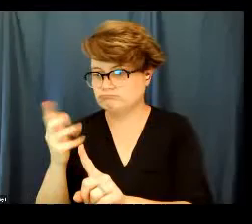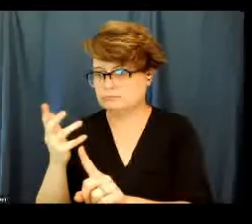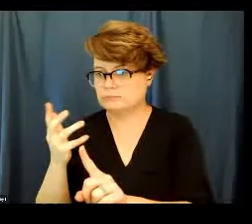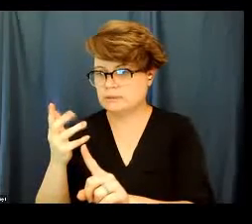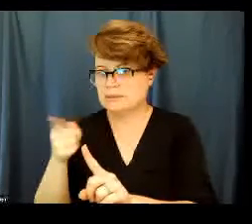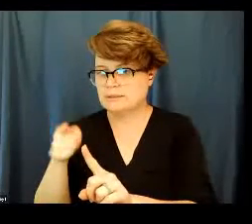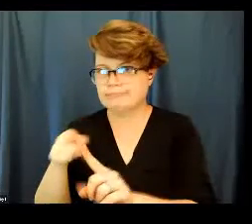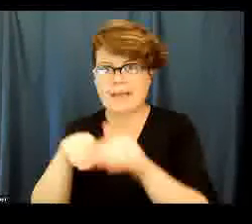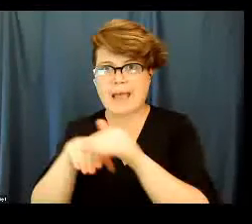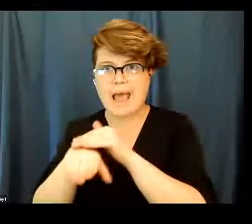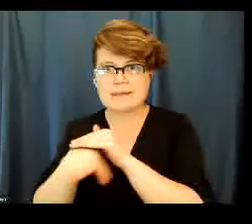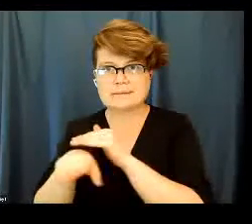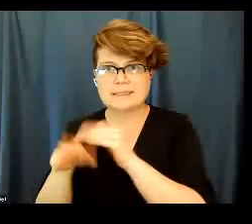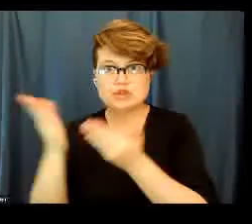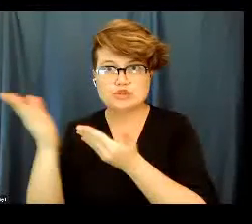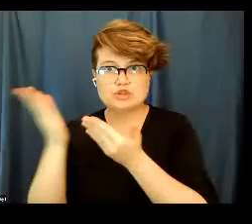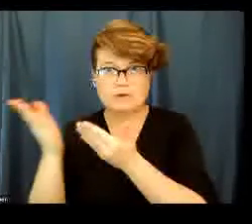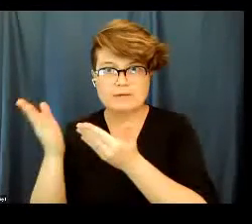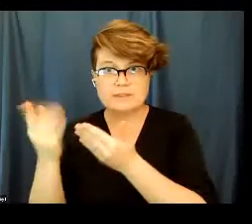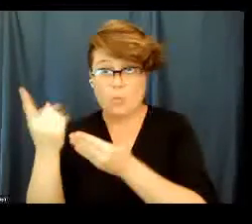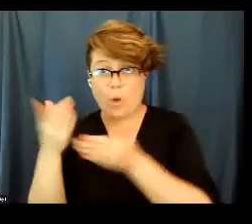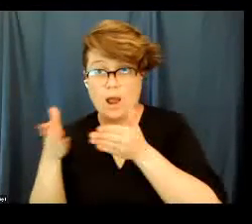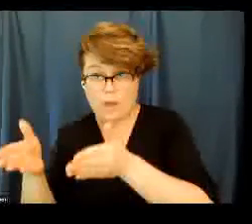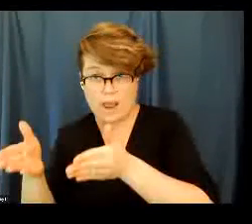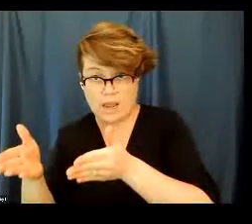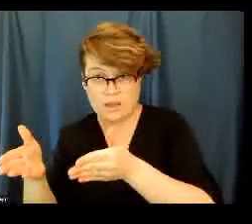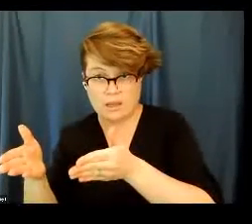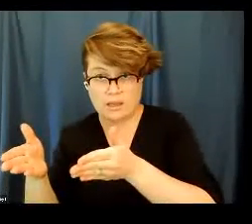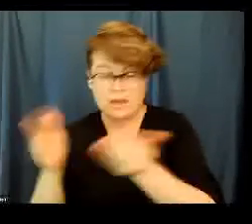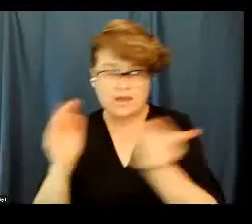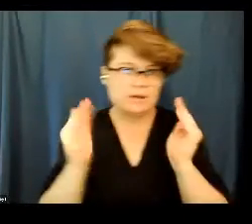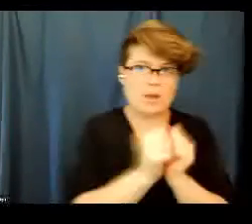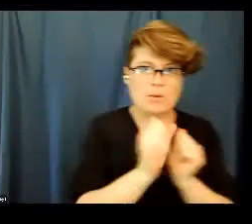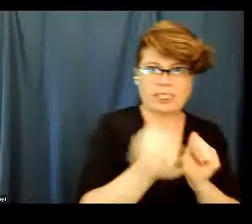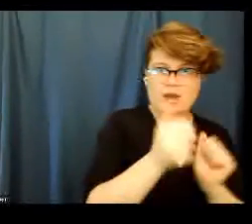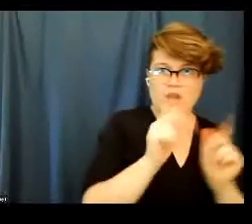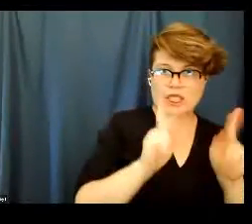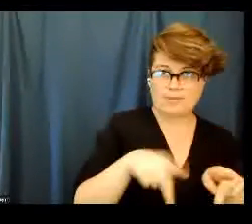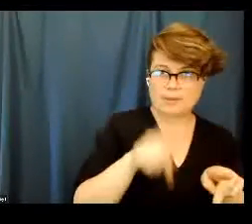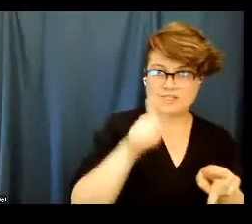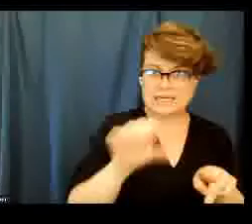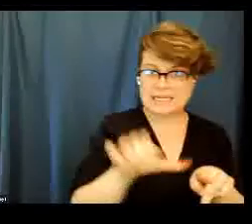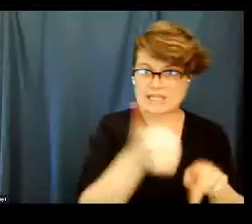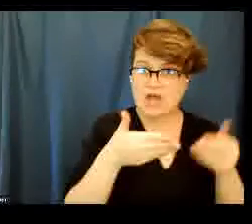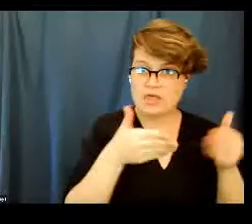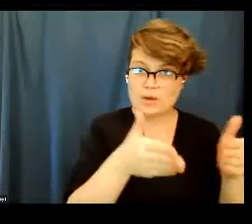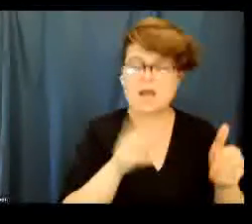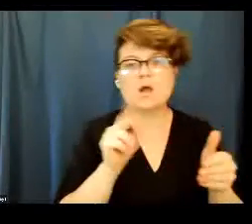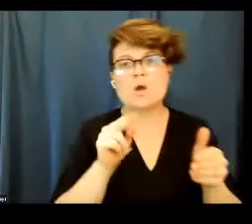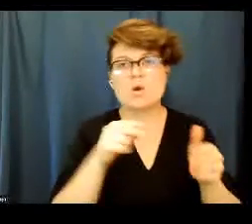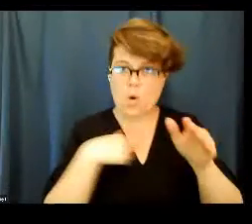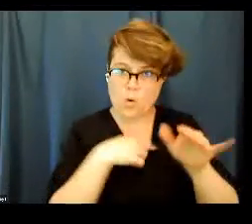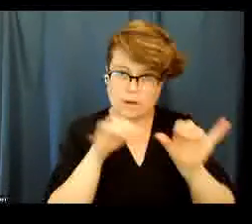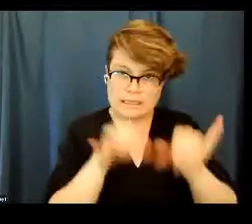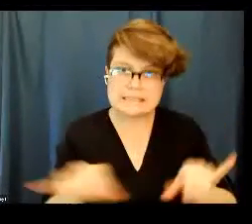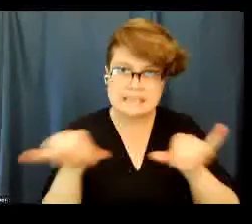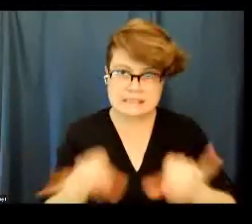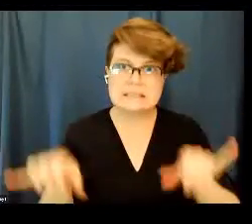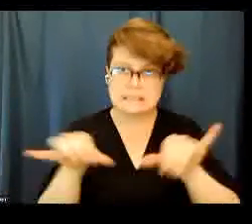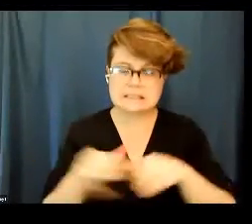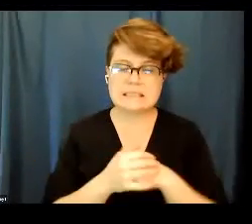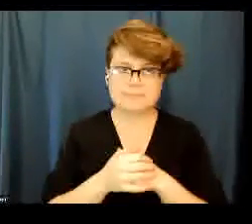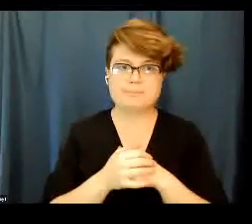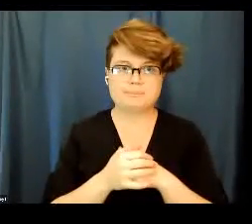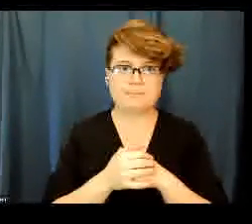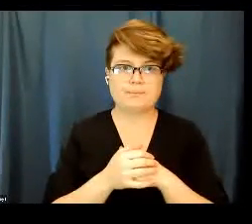accesses services one way versus another way. We're going to try to have consistency across the board. We're also going to try to